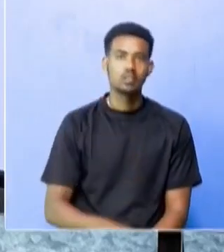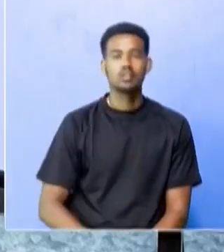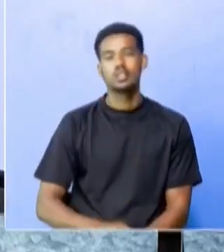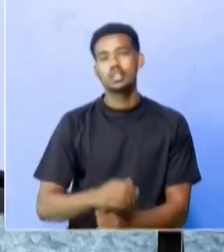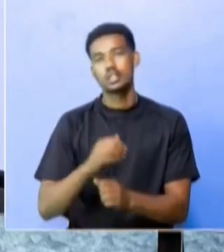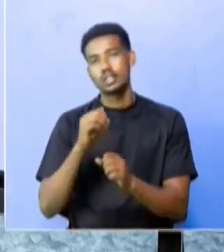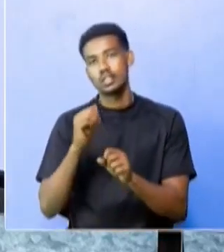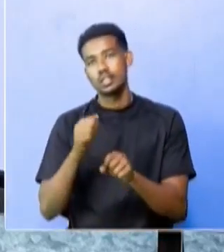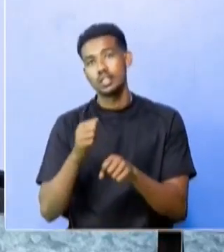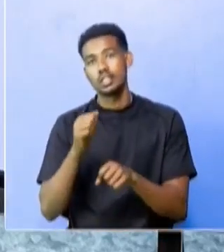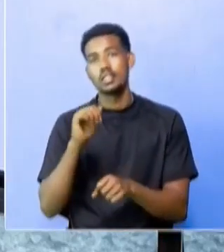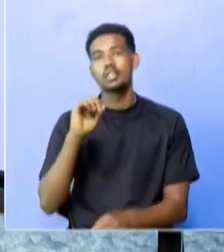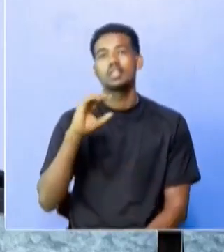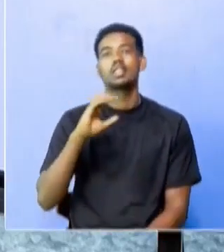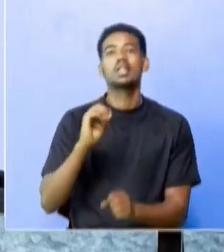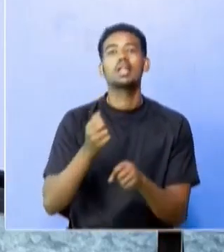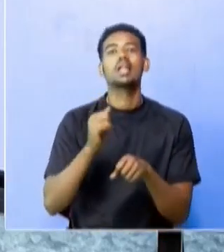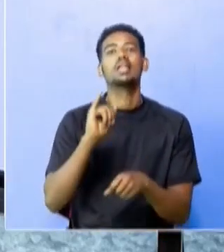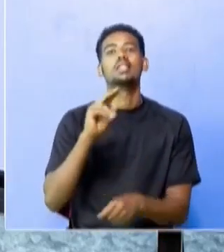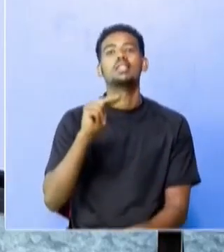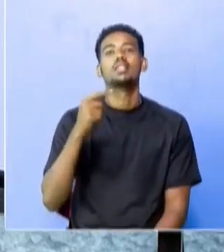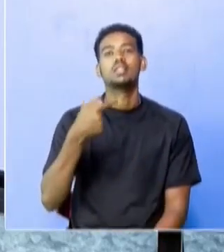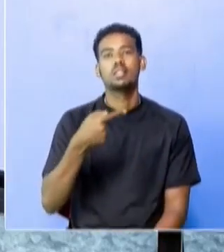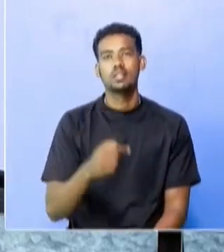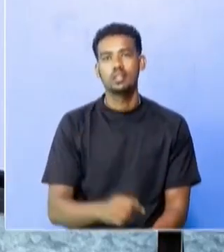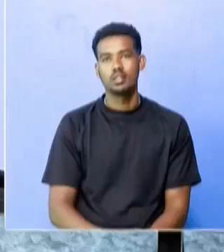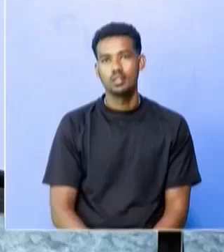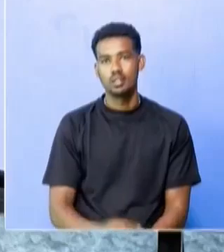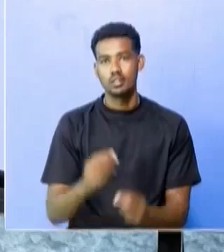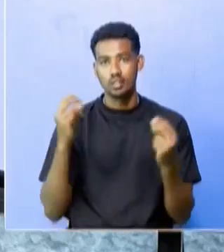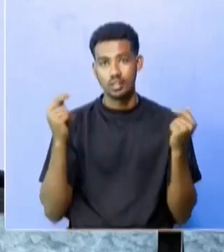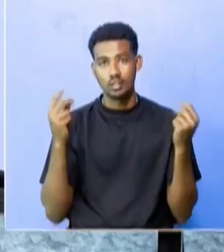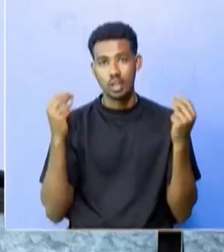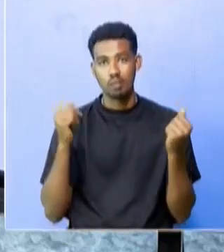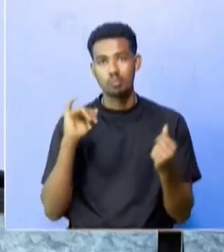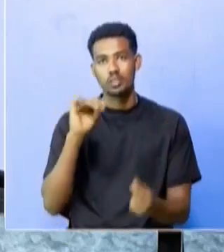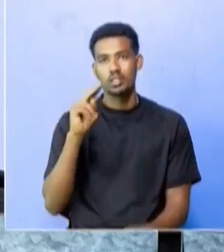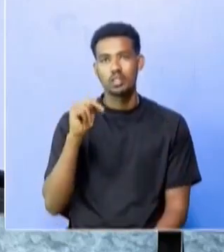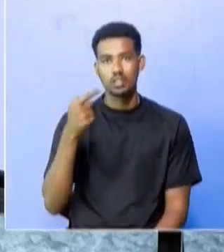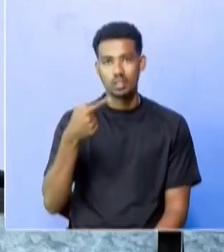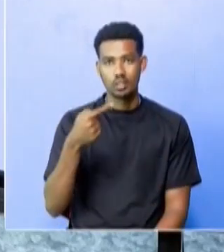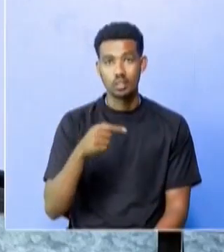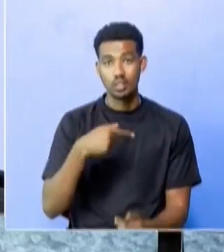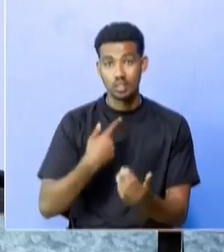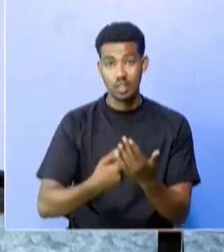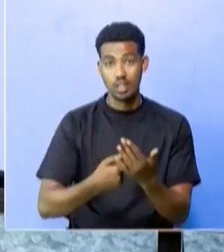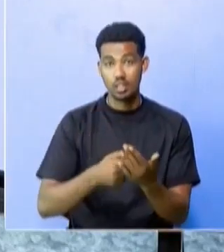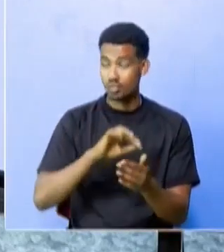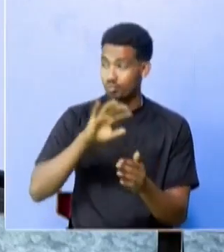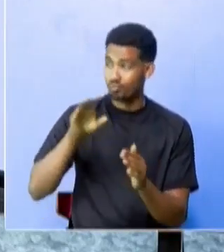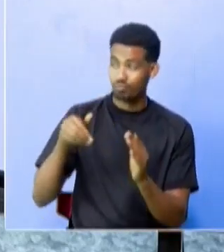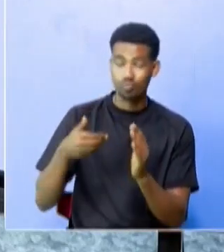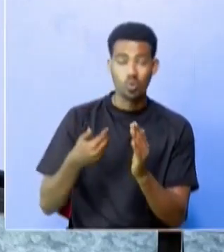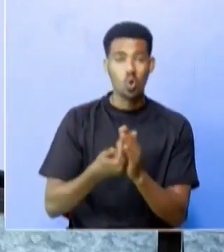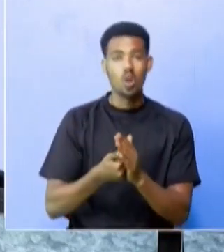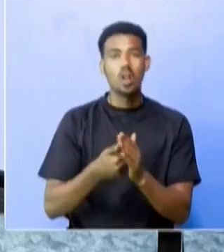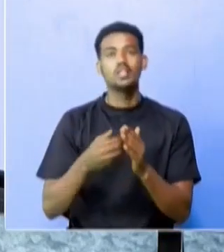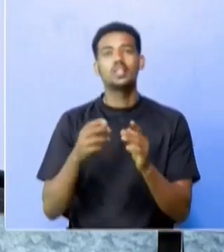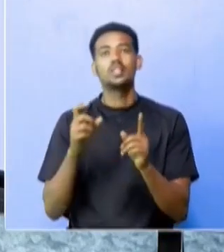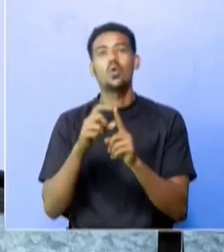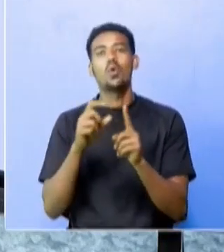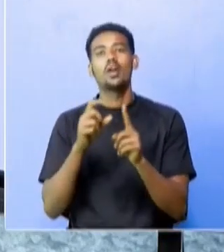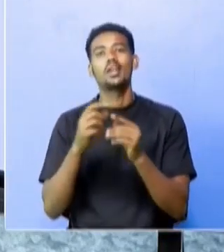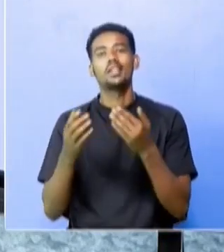Clean, cleaning. Snap, snapping. These are the words easily by